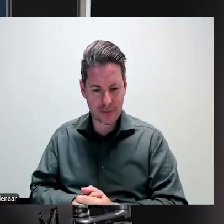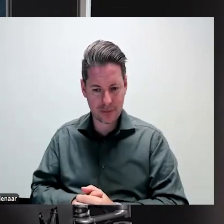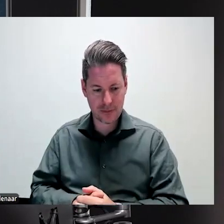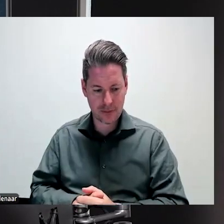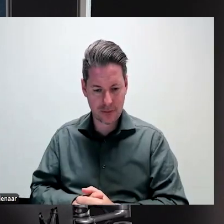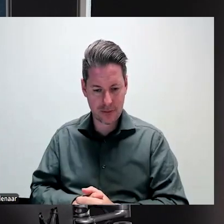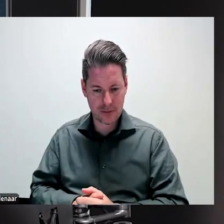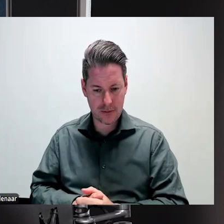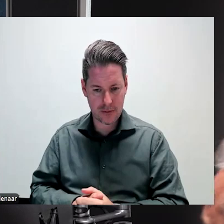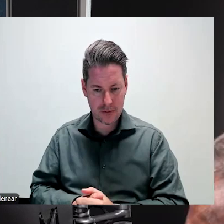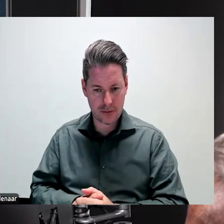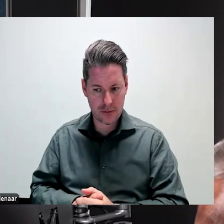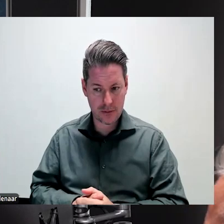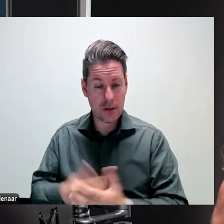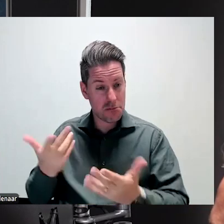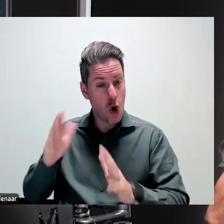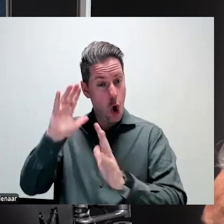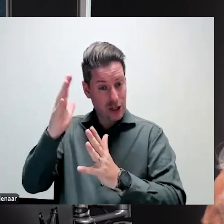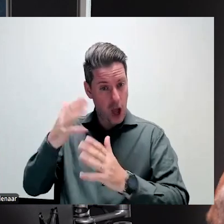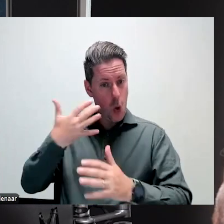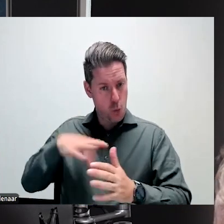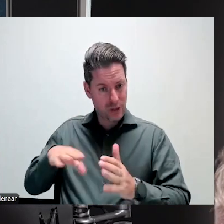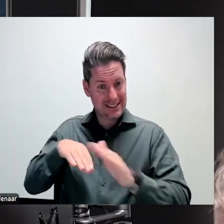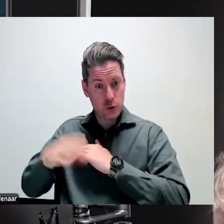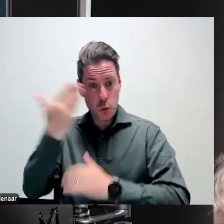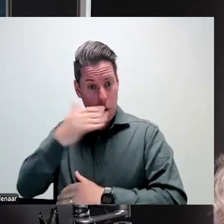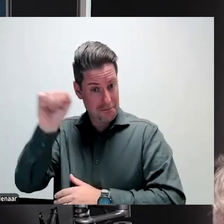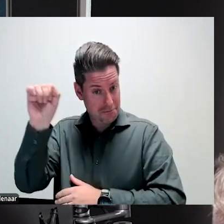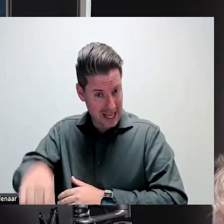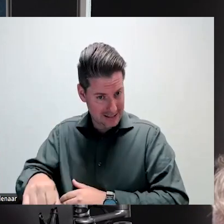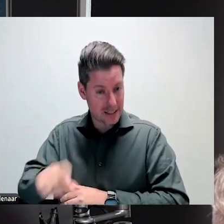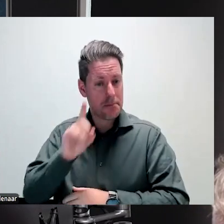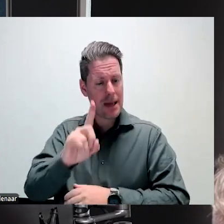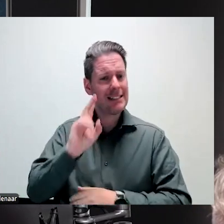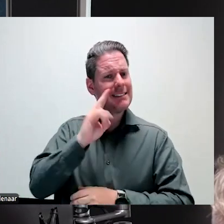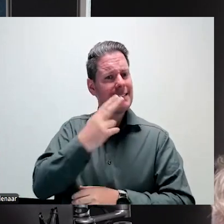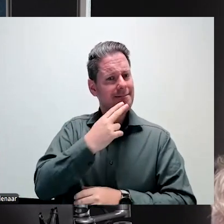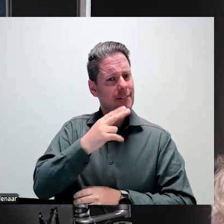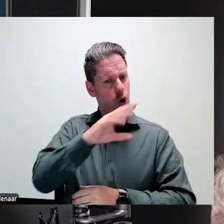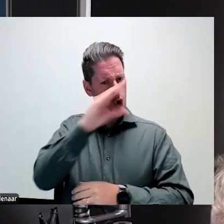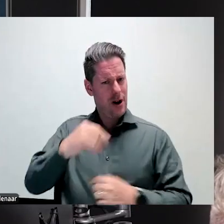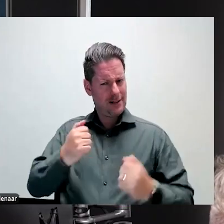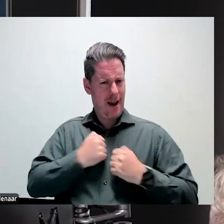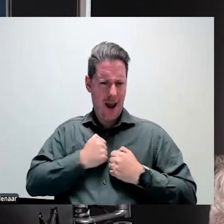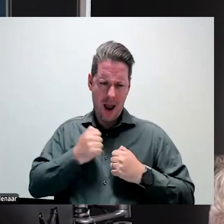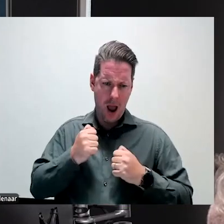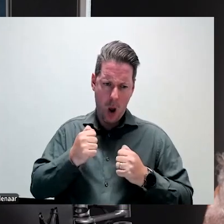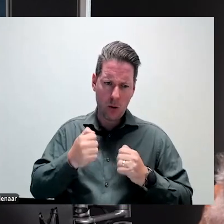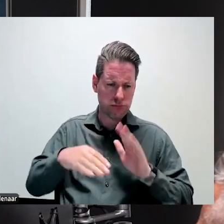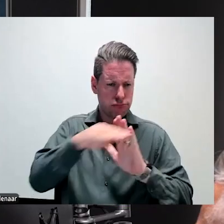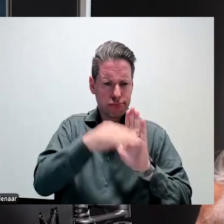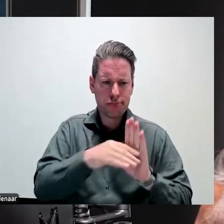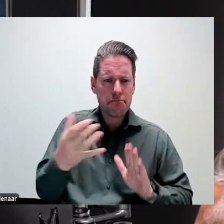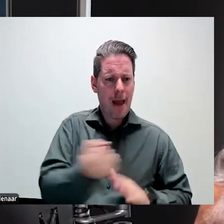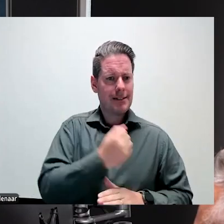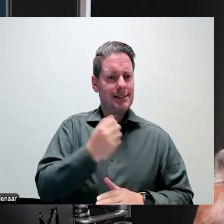as a LOTE, Deaf Connect as a philosophy uses native users of Auslan to teach the language. We don't use